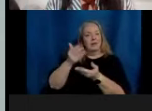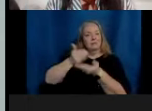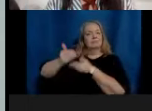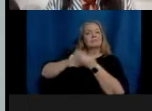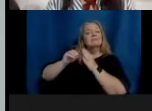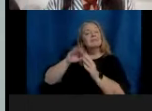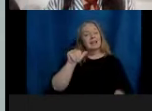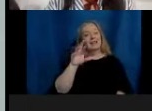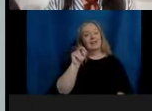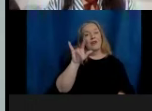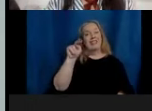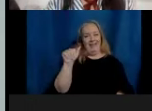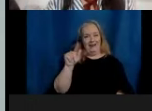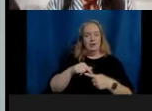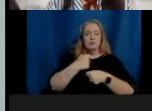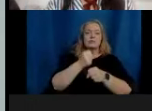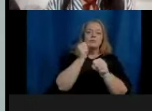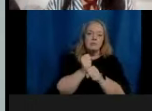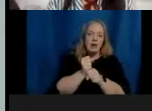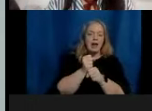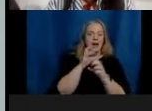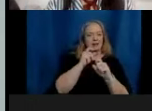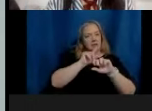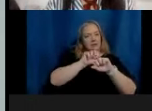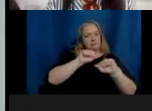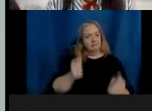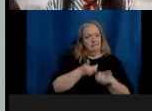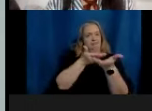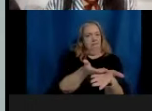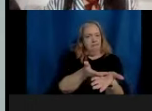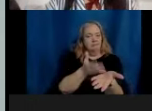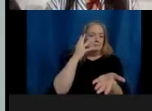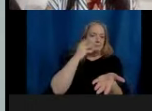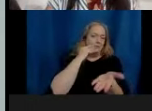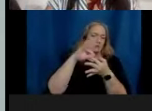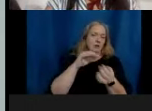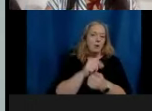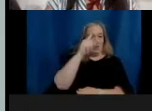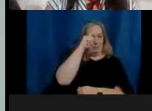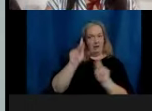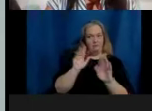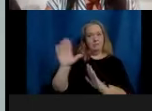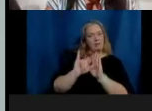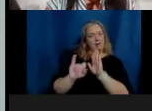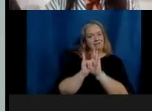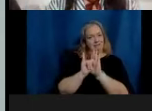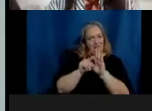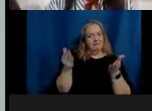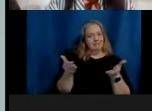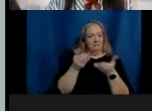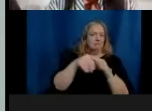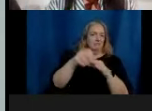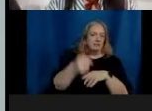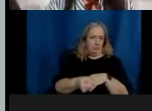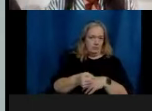create dialogues about the Black femme identity in the South. During her time in this residency,